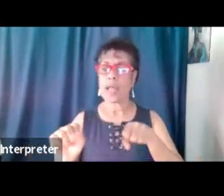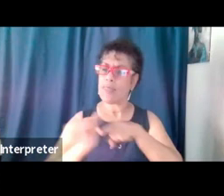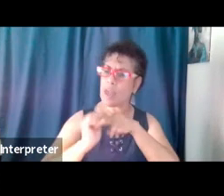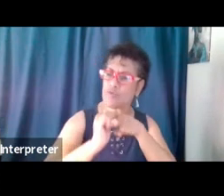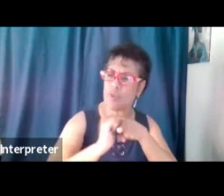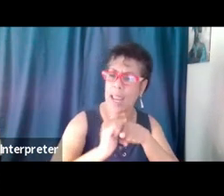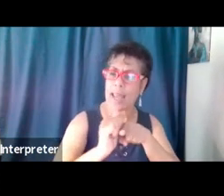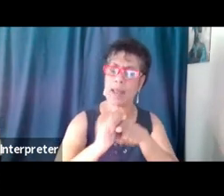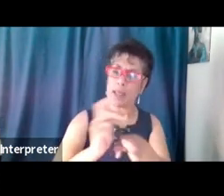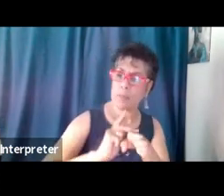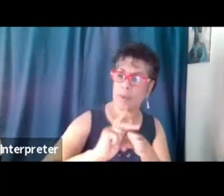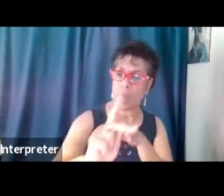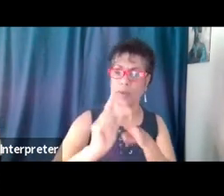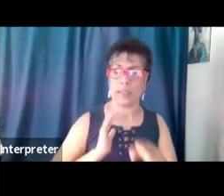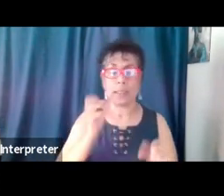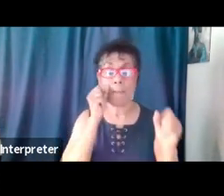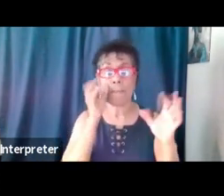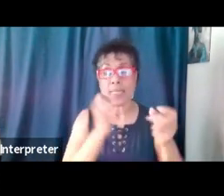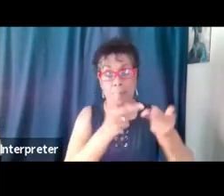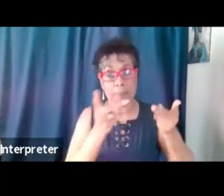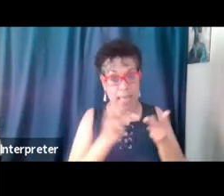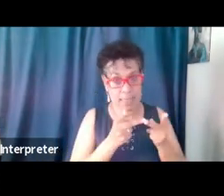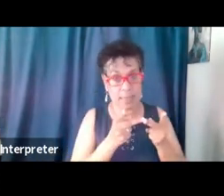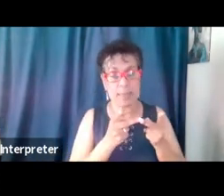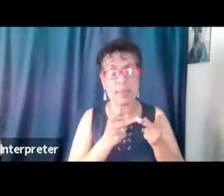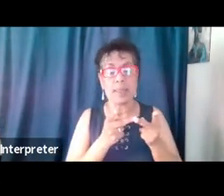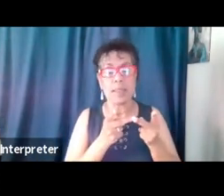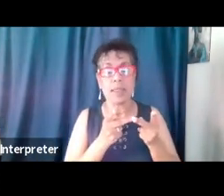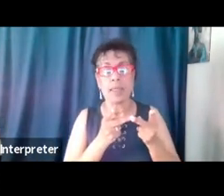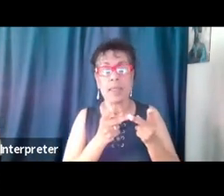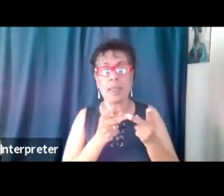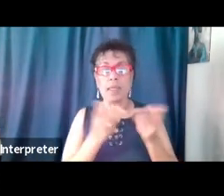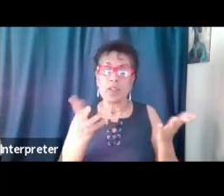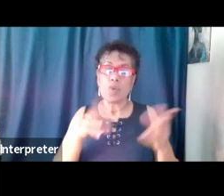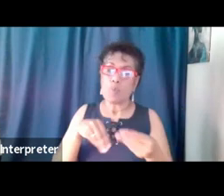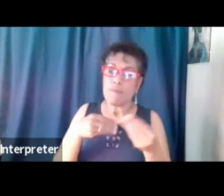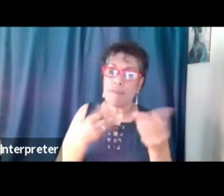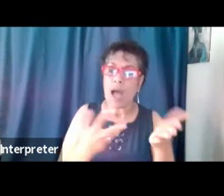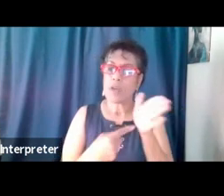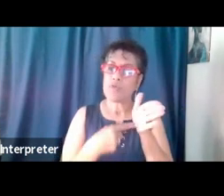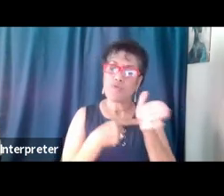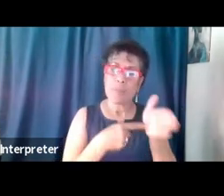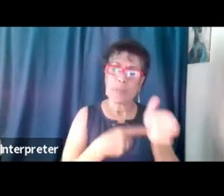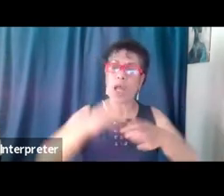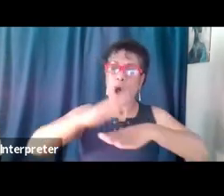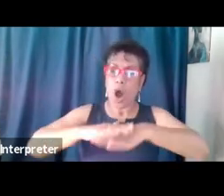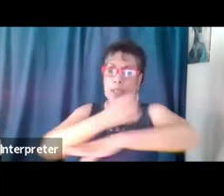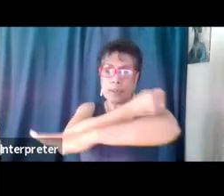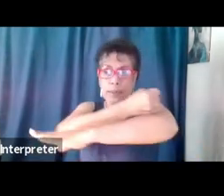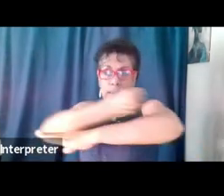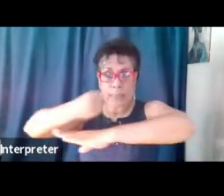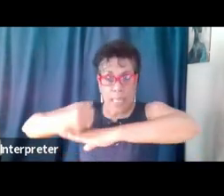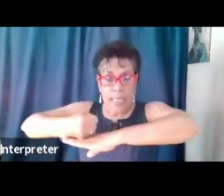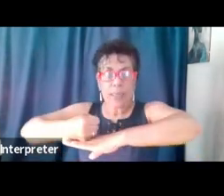and perform in really amazing venues to be able to provide representation on stage,